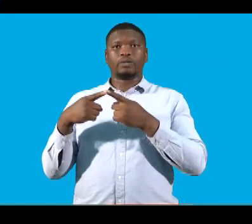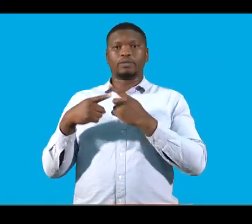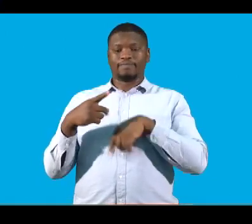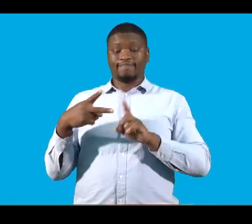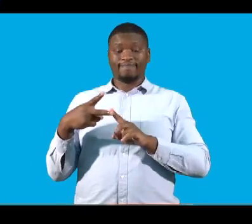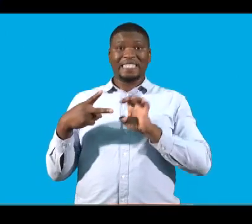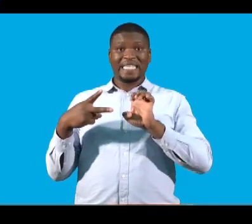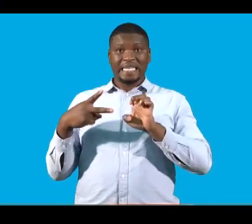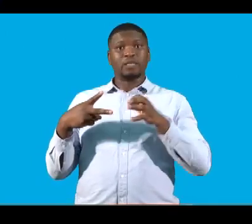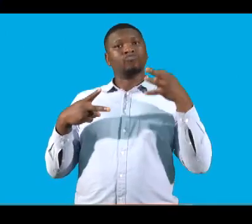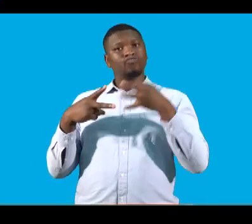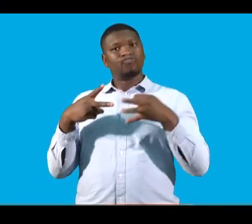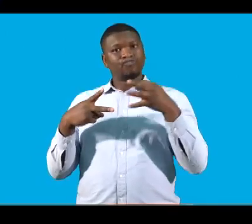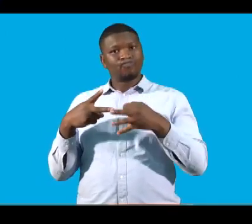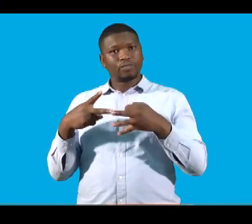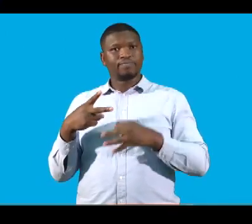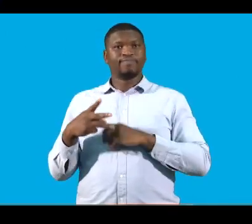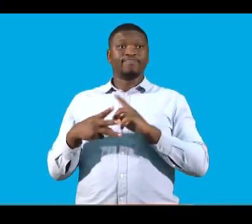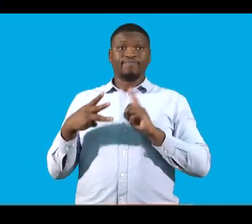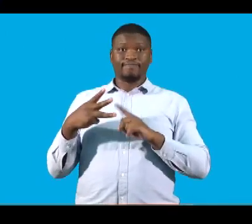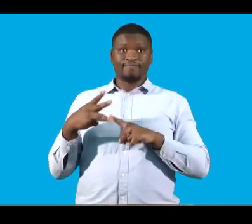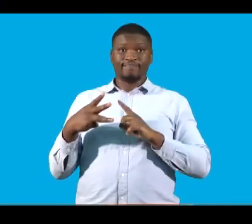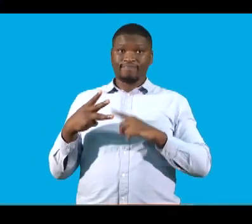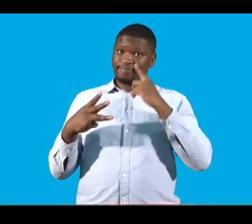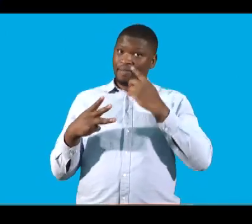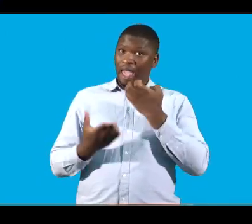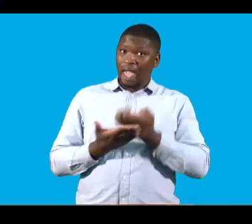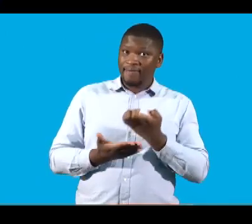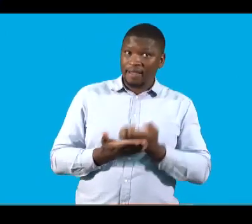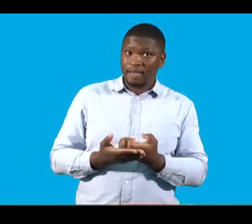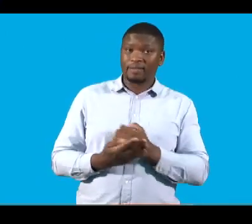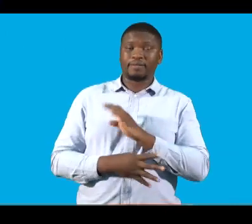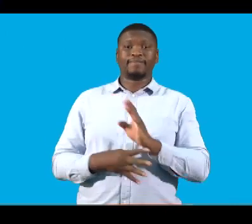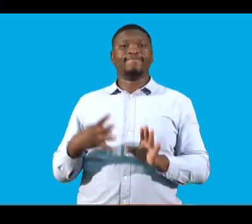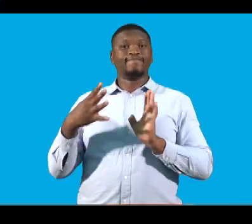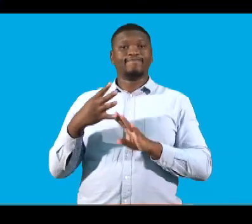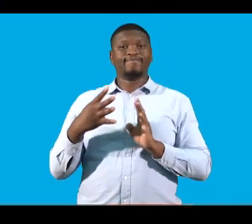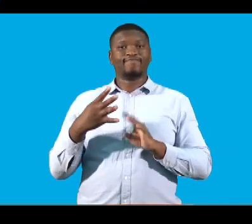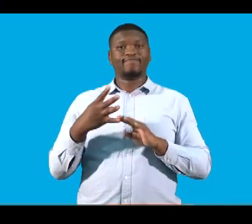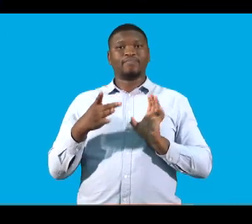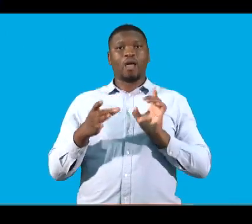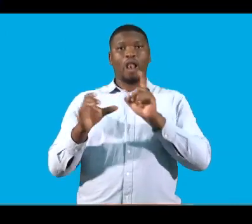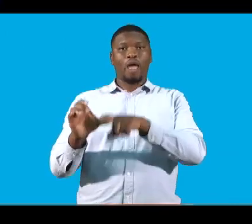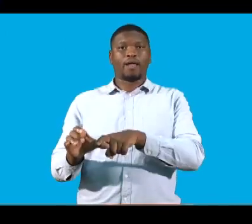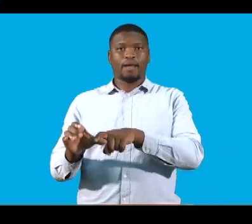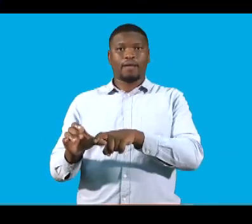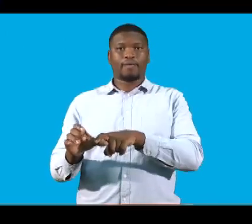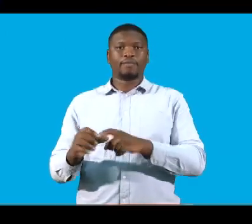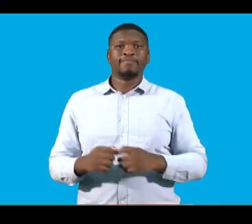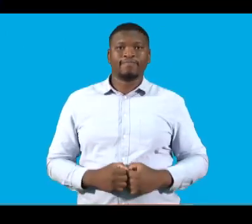you are explaining your point. Then you are providing evidence. And lastly, you are linking it back to the essay